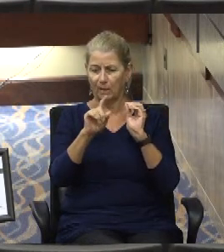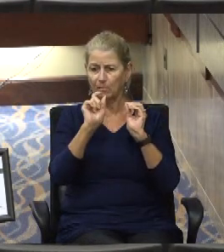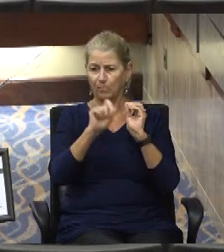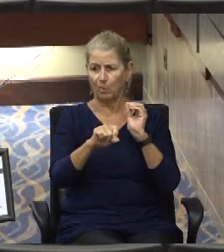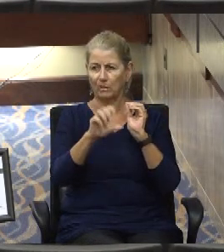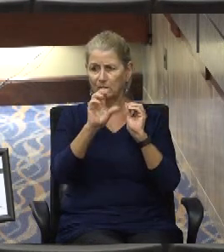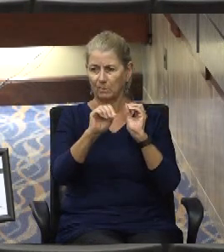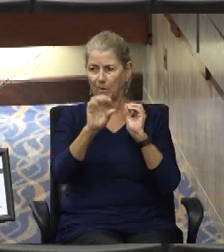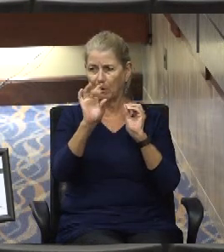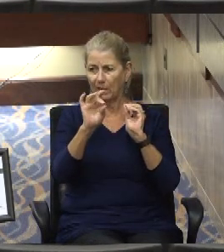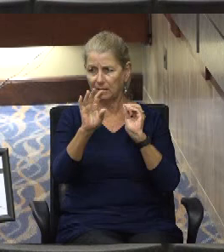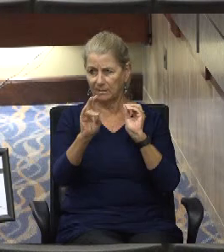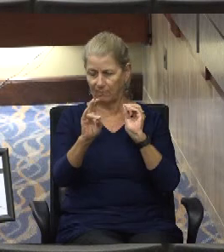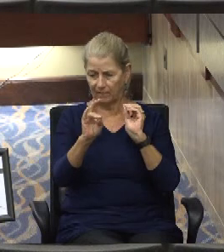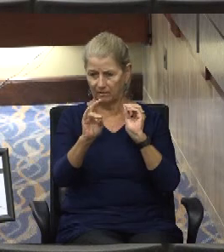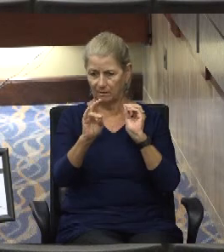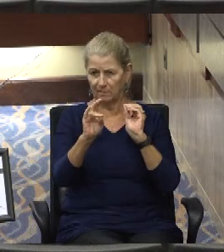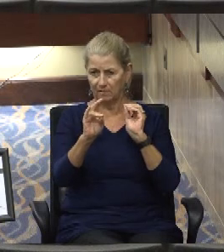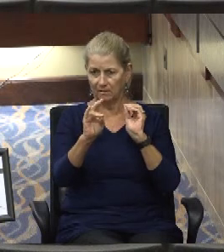551.087.